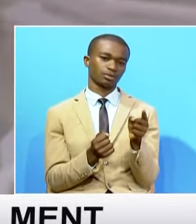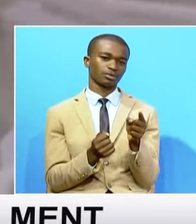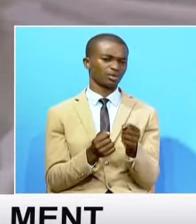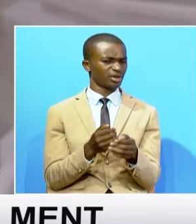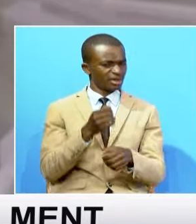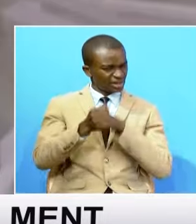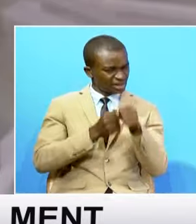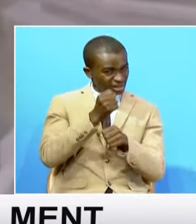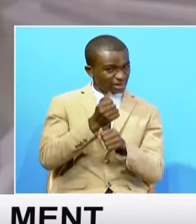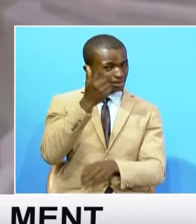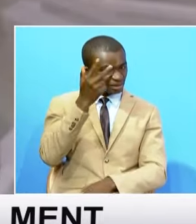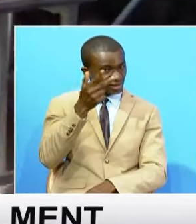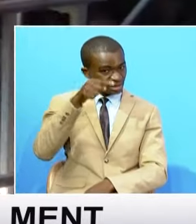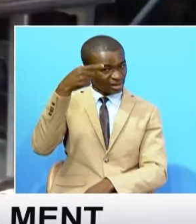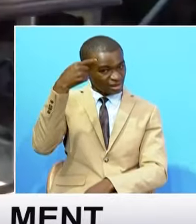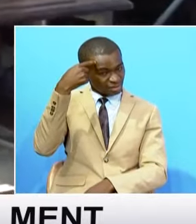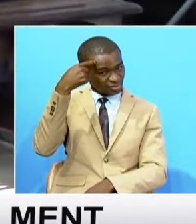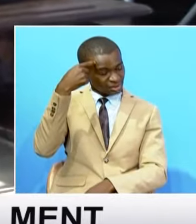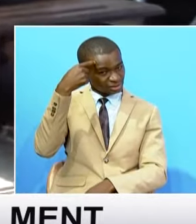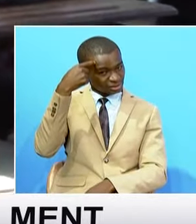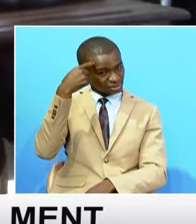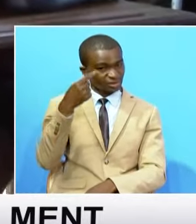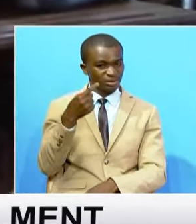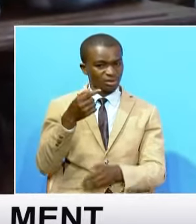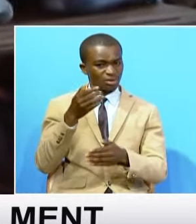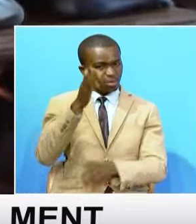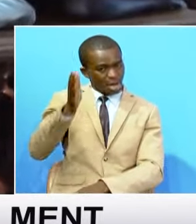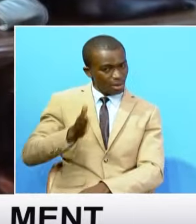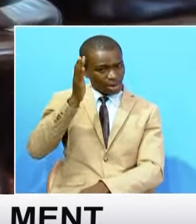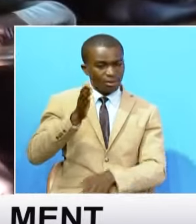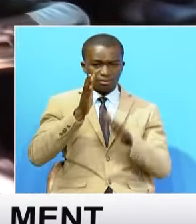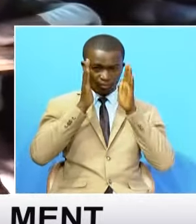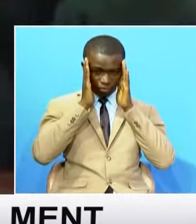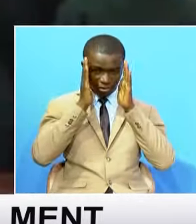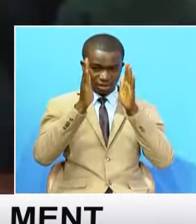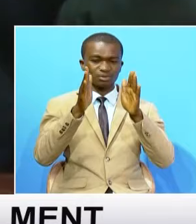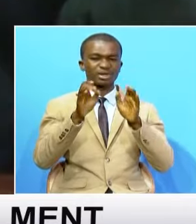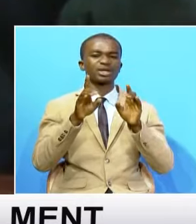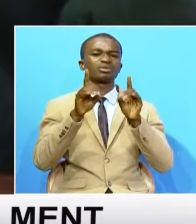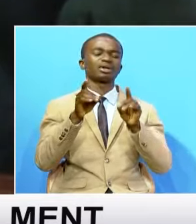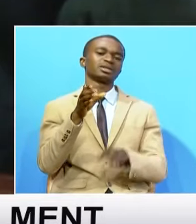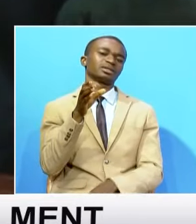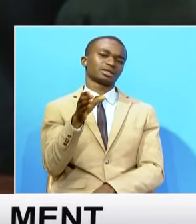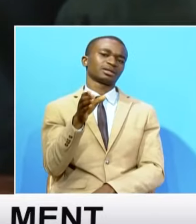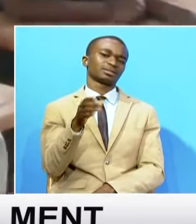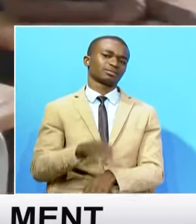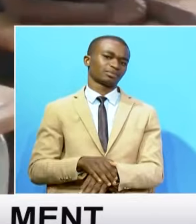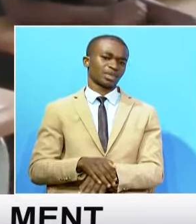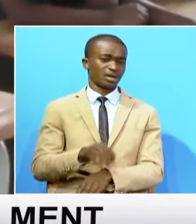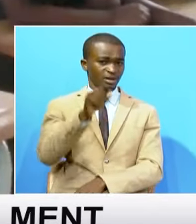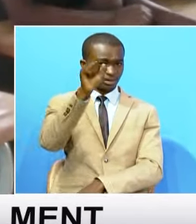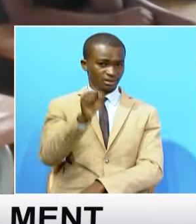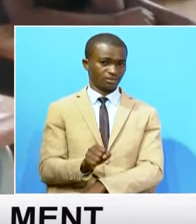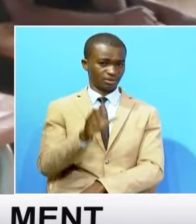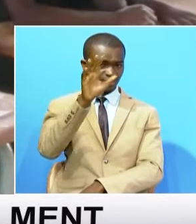ago, the implementation of the free education policy became a priority. In Southern Province, over 160,000